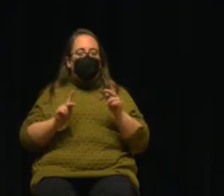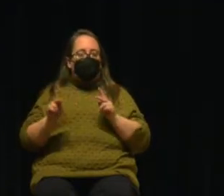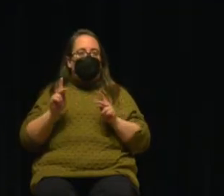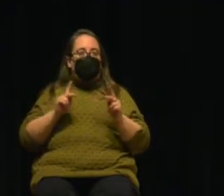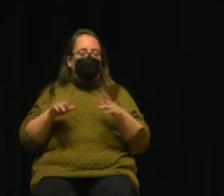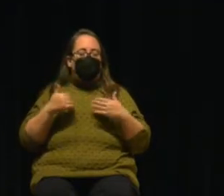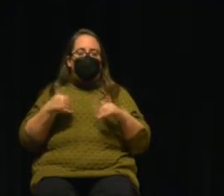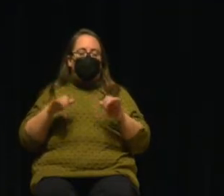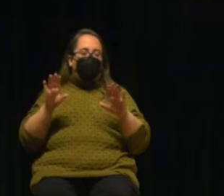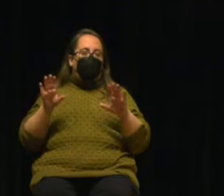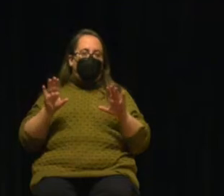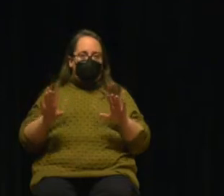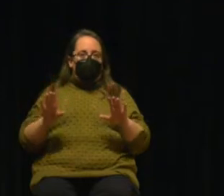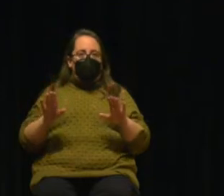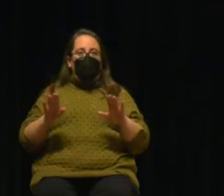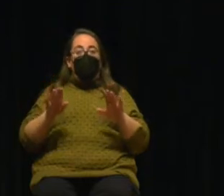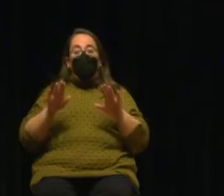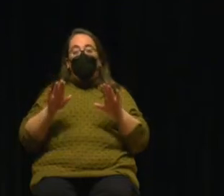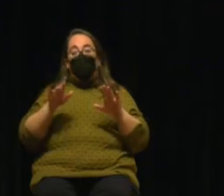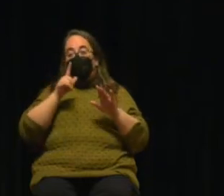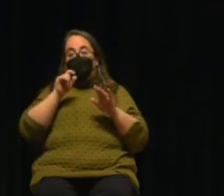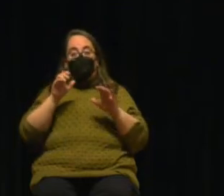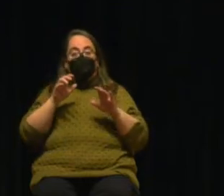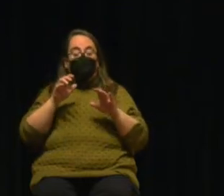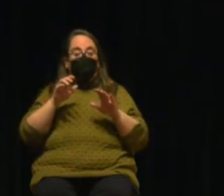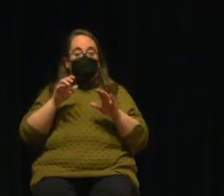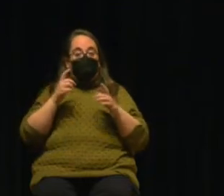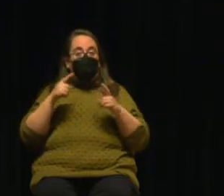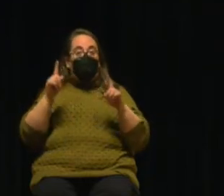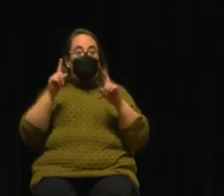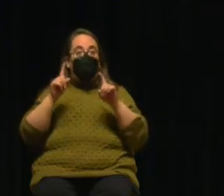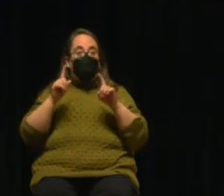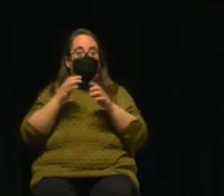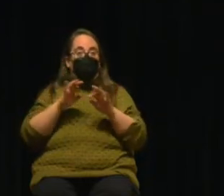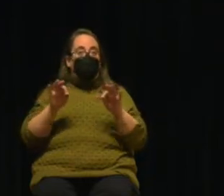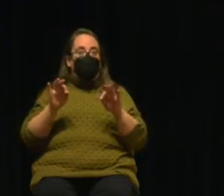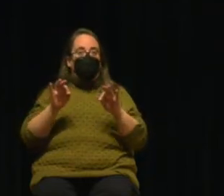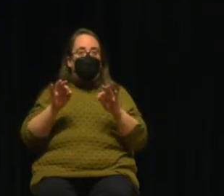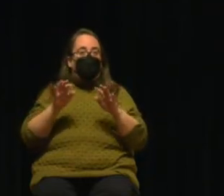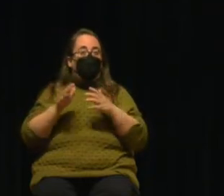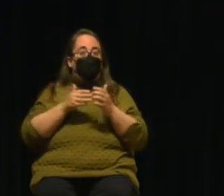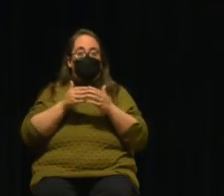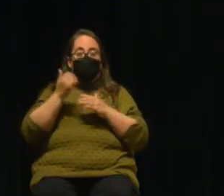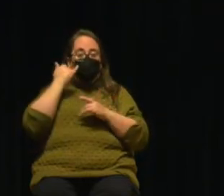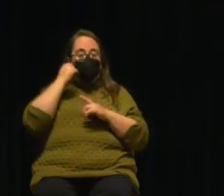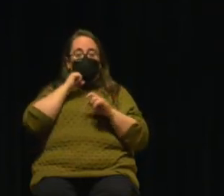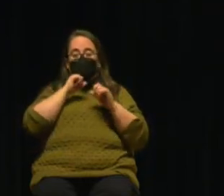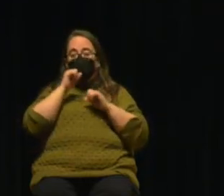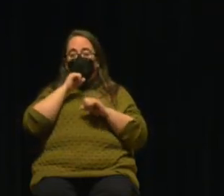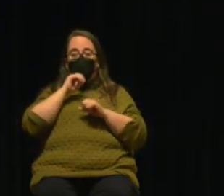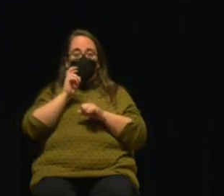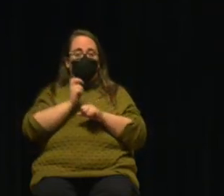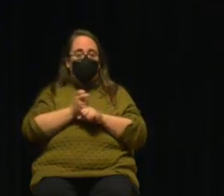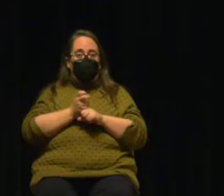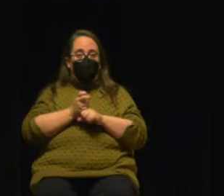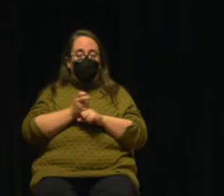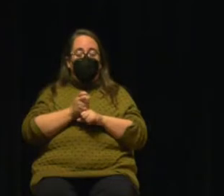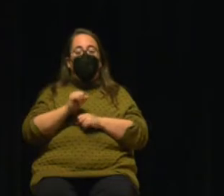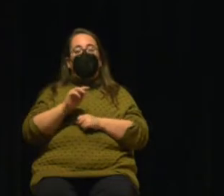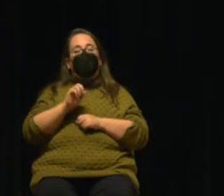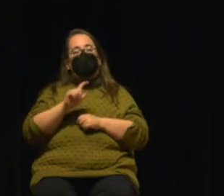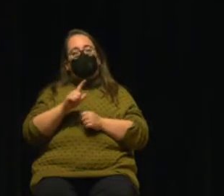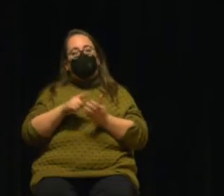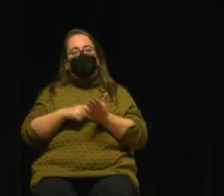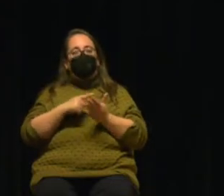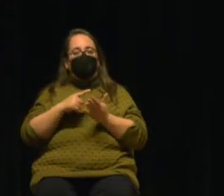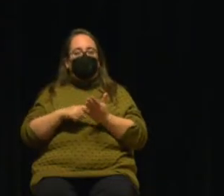had achieved their own freedom despite the odds before them. Still is sometimes